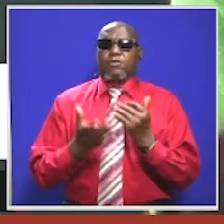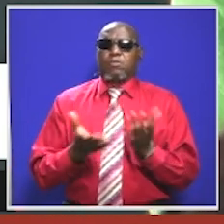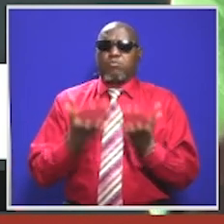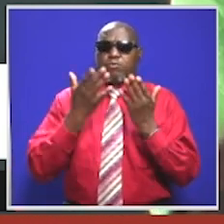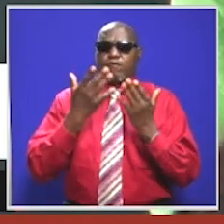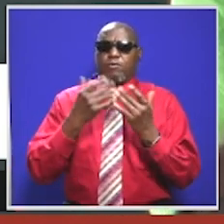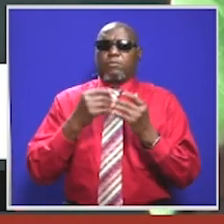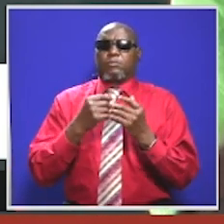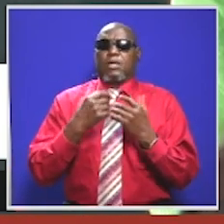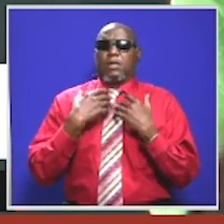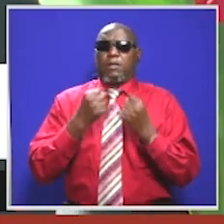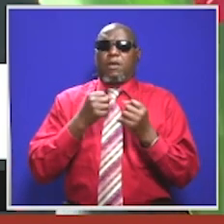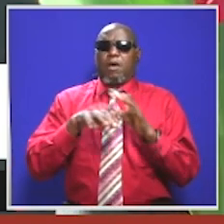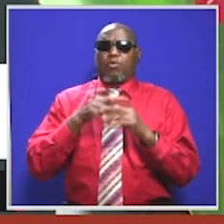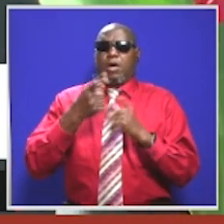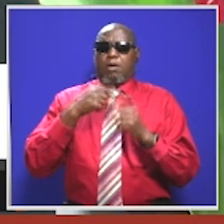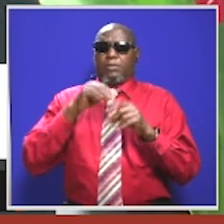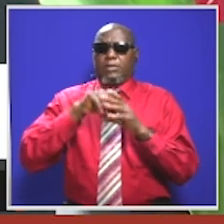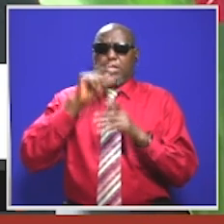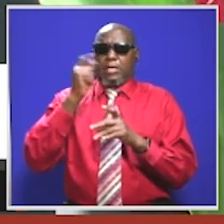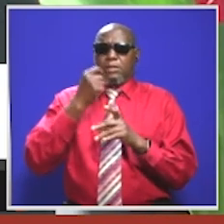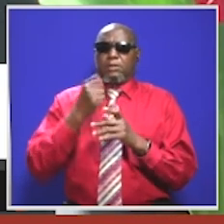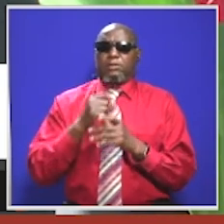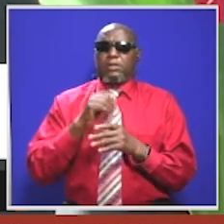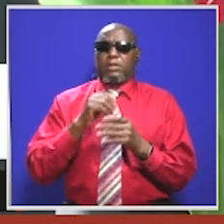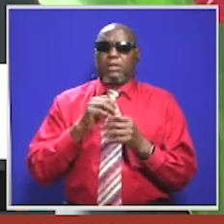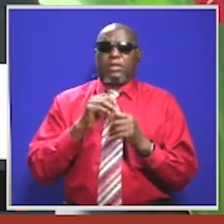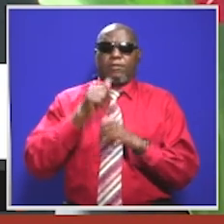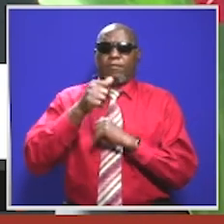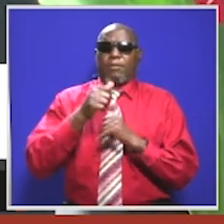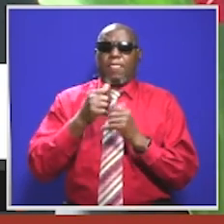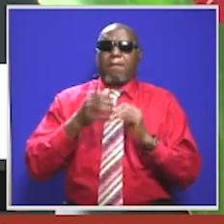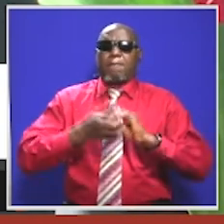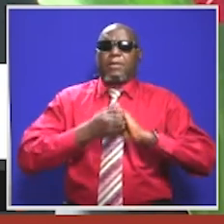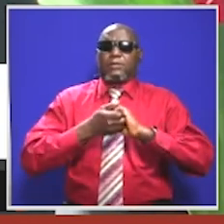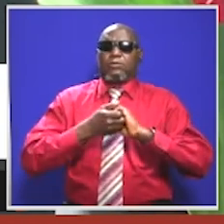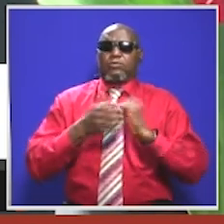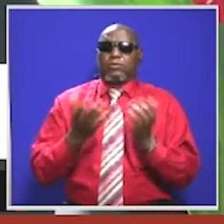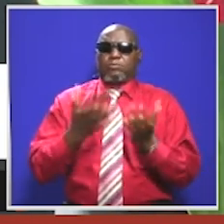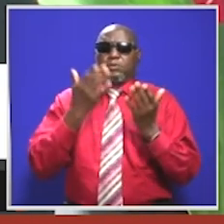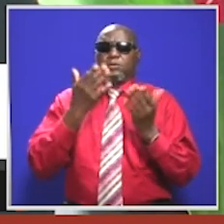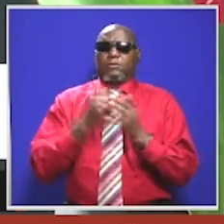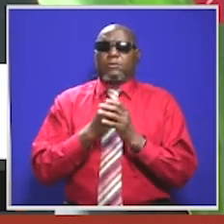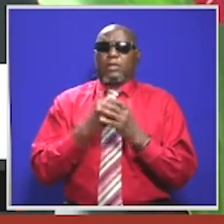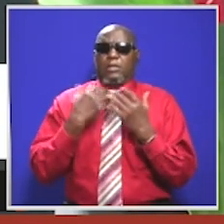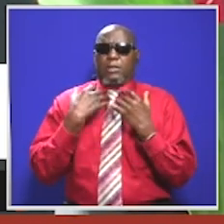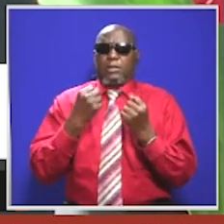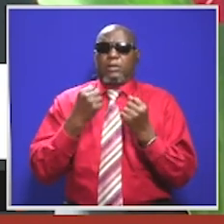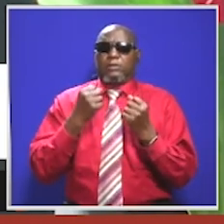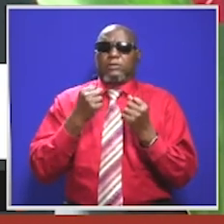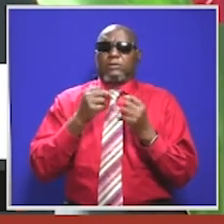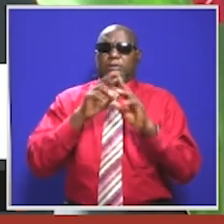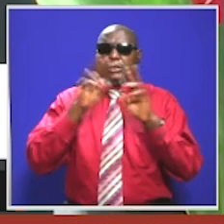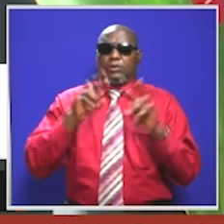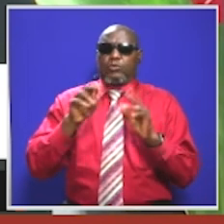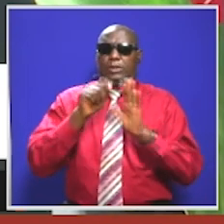in Kenya and beyond. Our partnership to raise climate and health on the international agenda is just one